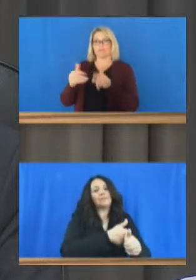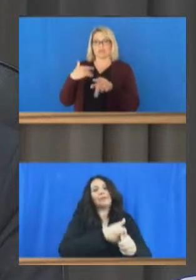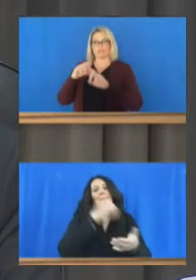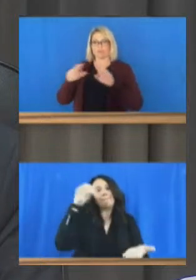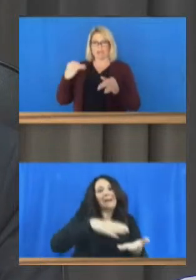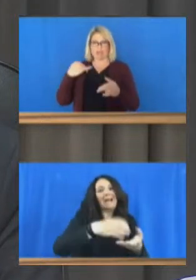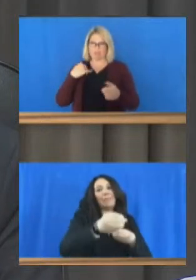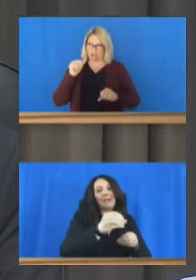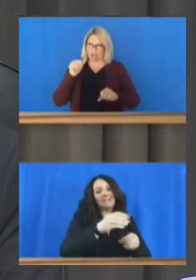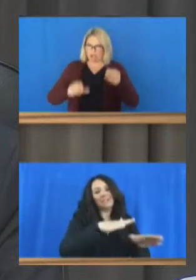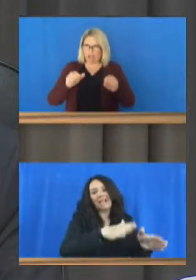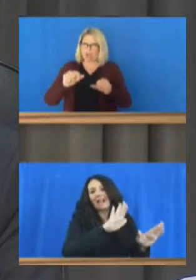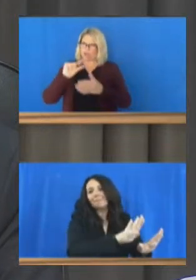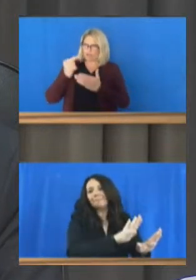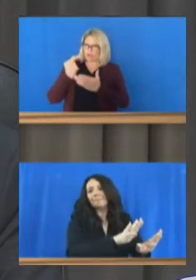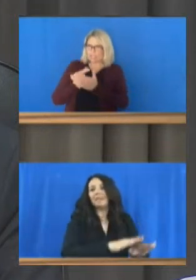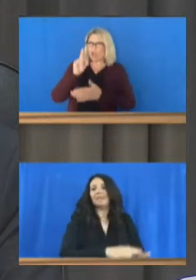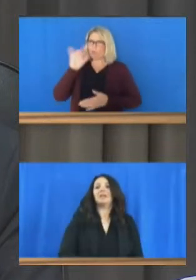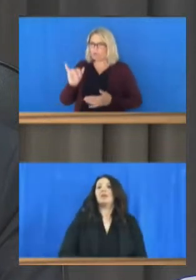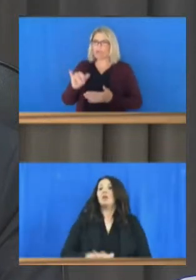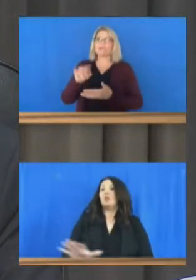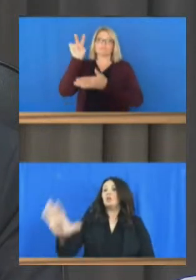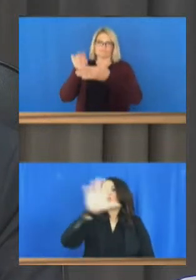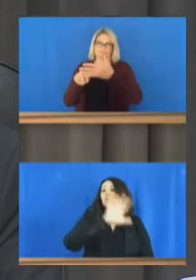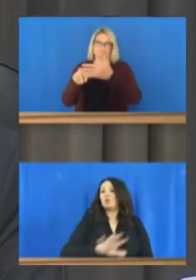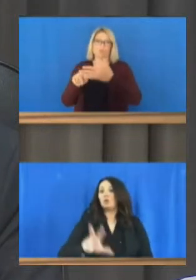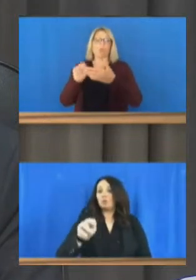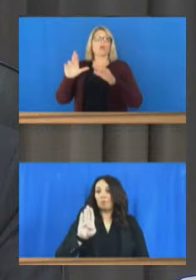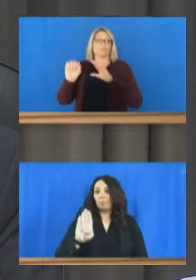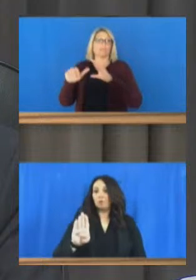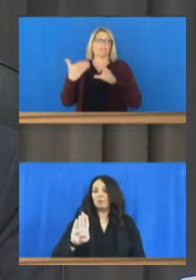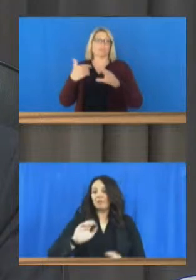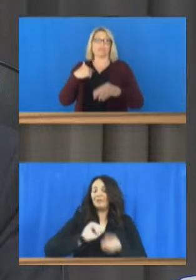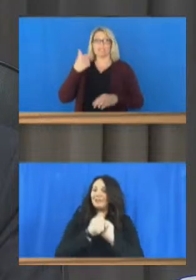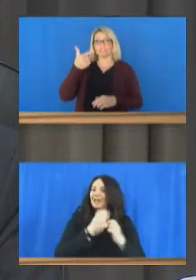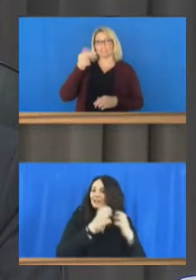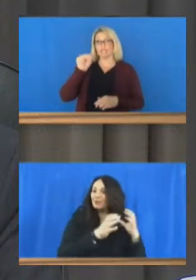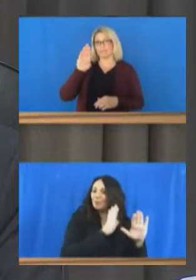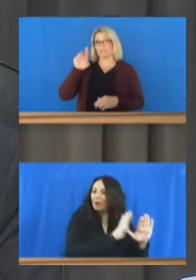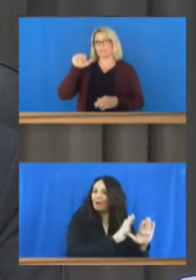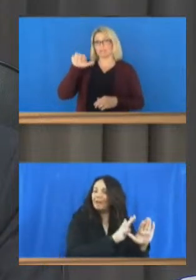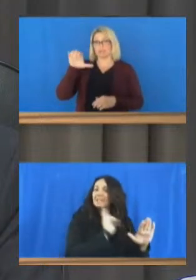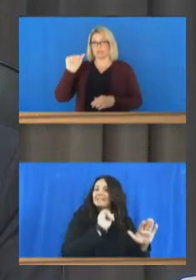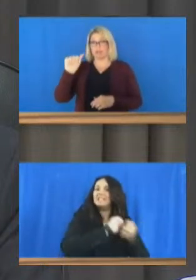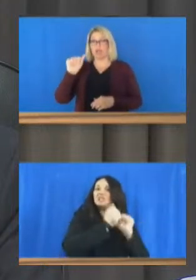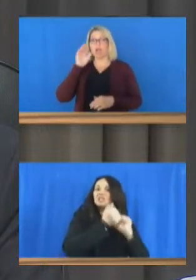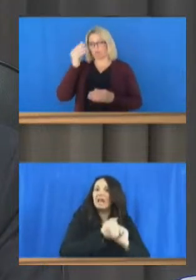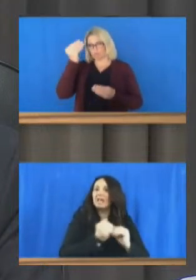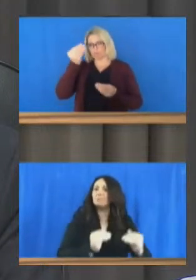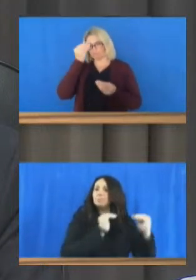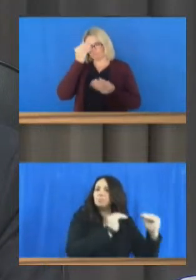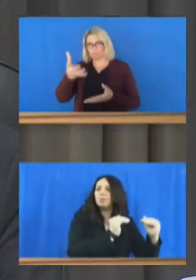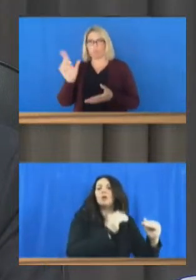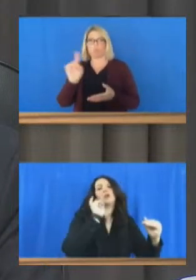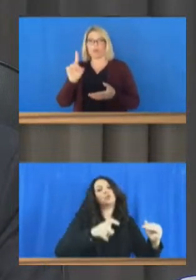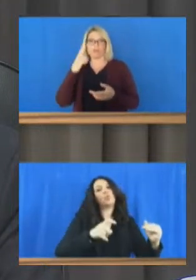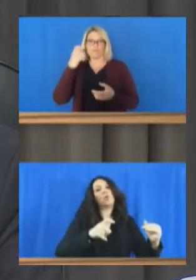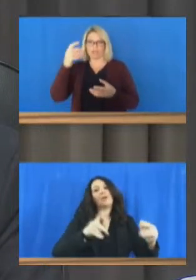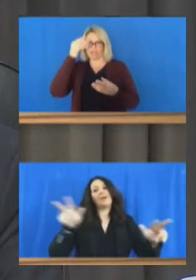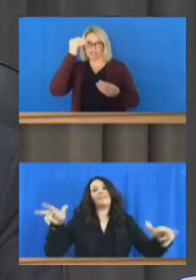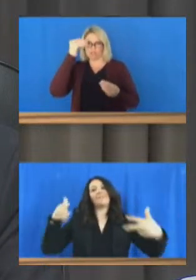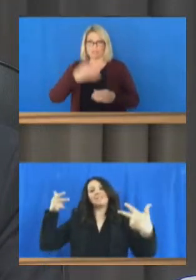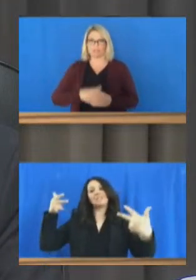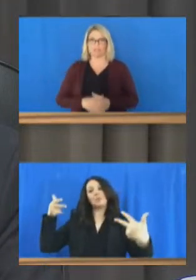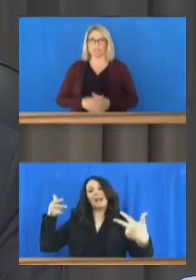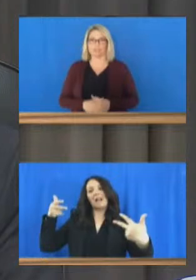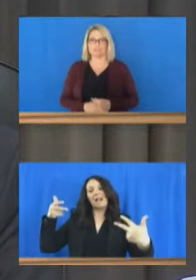open and safe. And as we try and fight against the vaccines, against the variants, as we try and get vaccines into people's arms. For